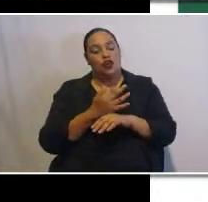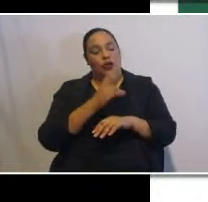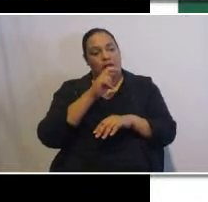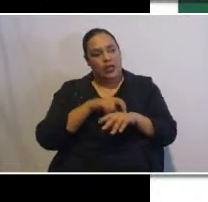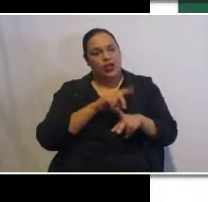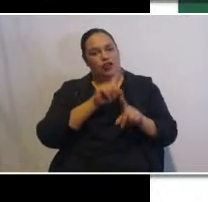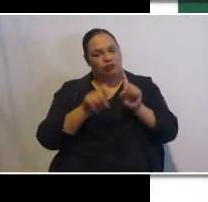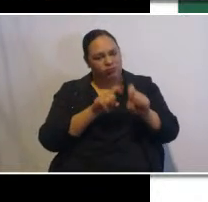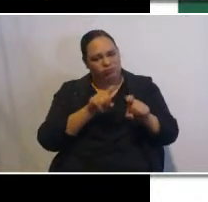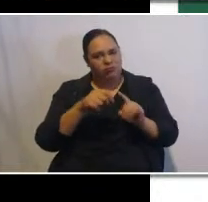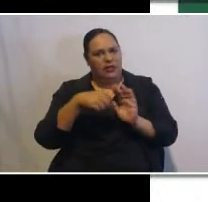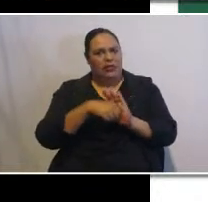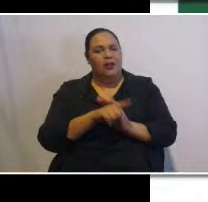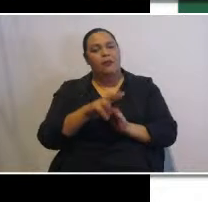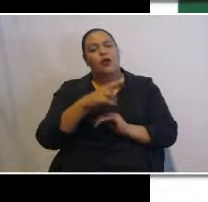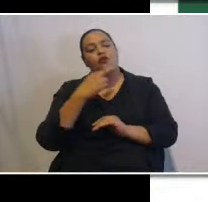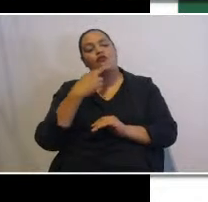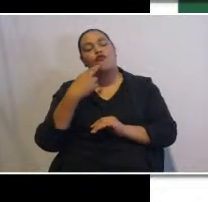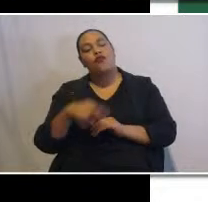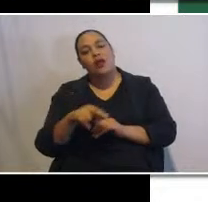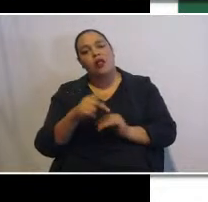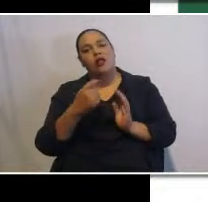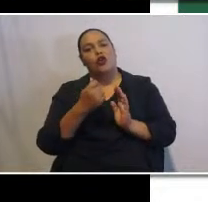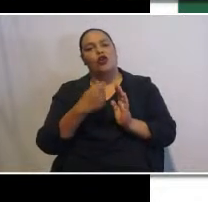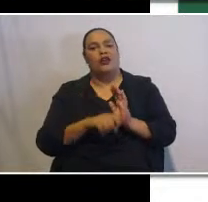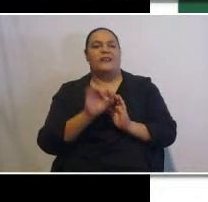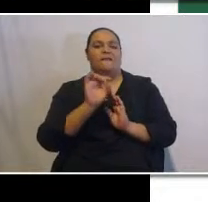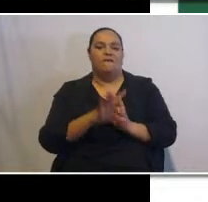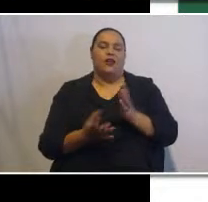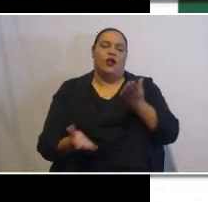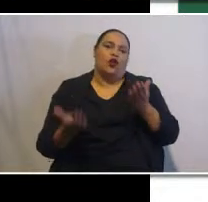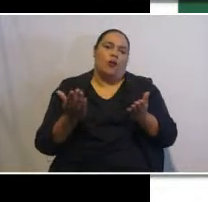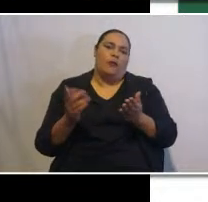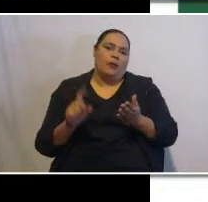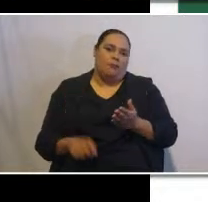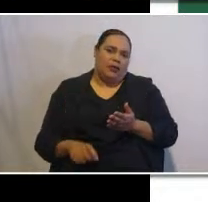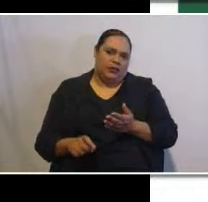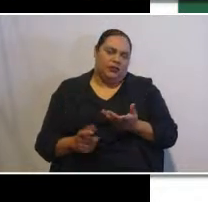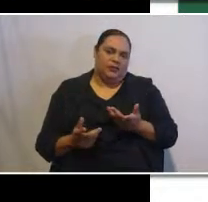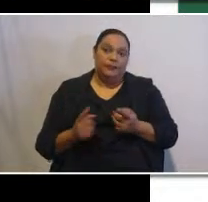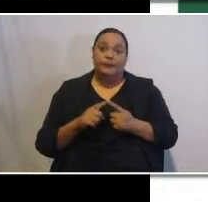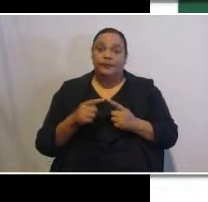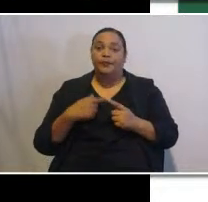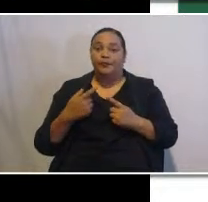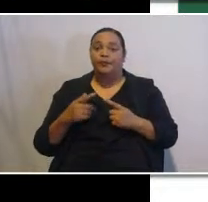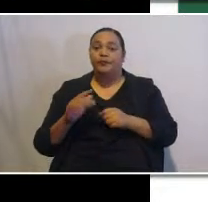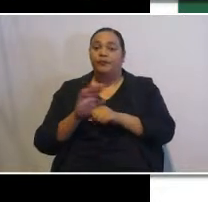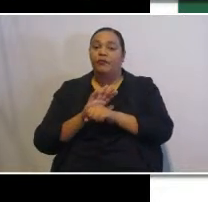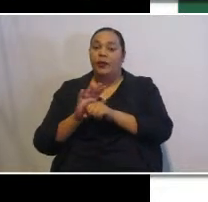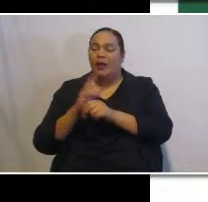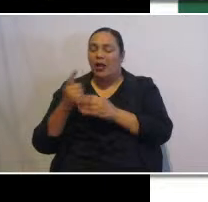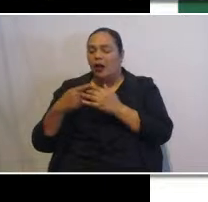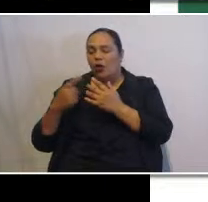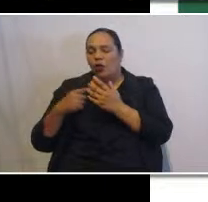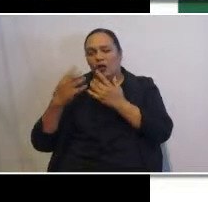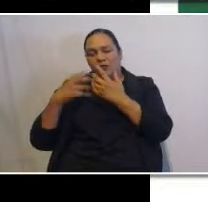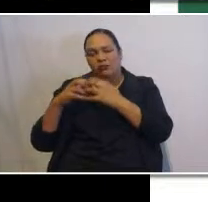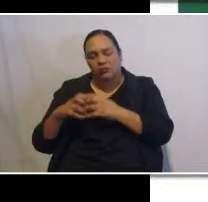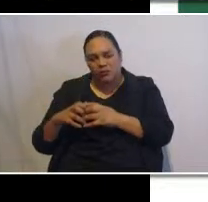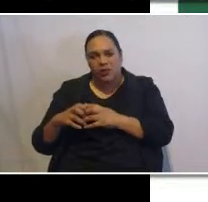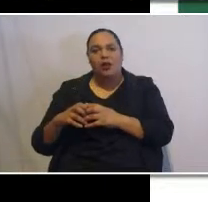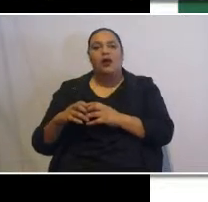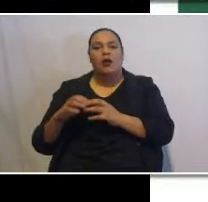interrogate what is the real costs comparisons. And we did a back of the envelope calculation, and it looks